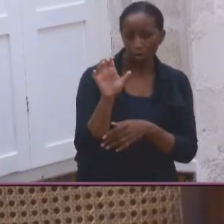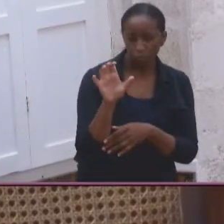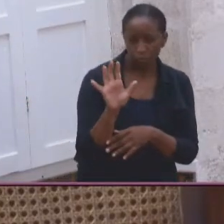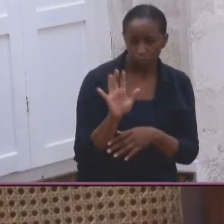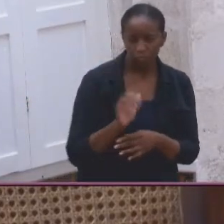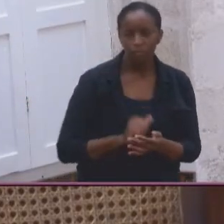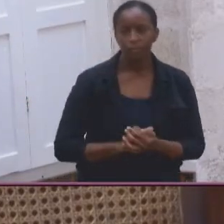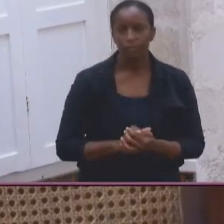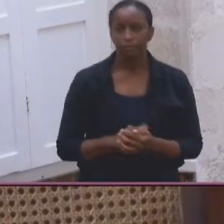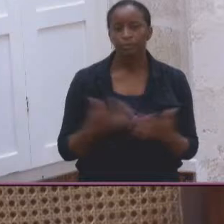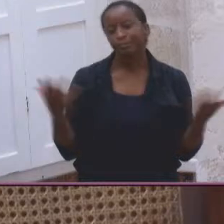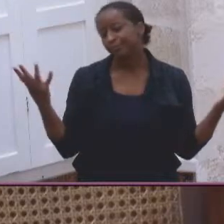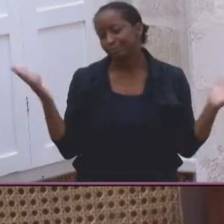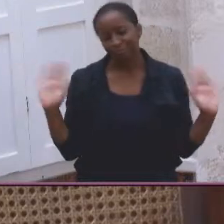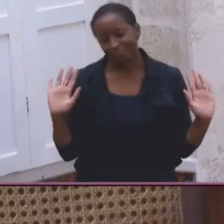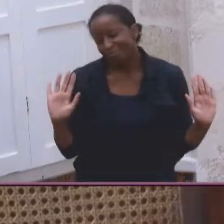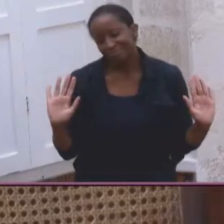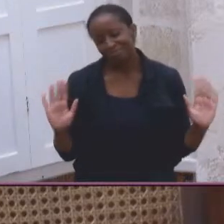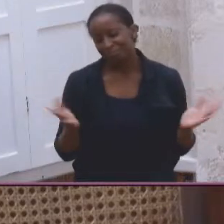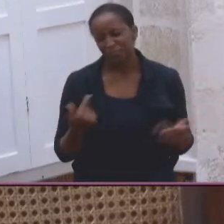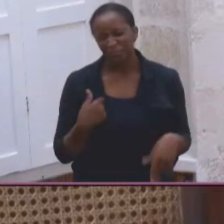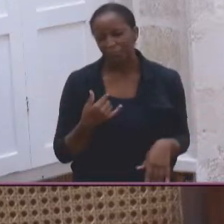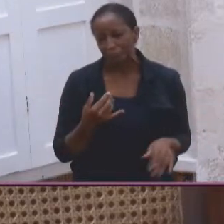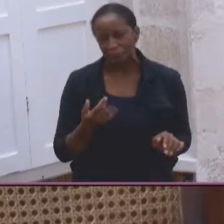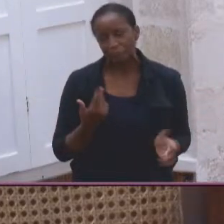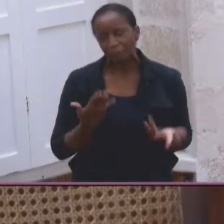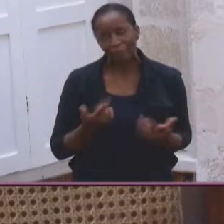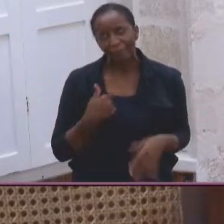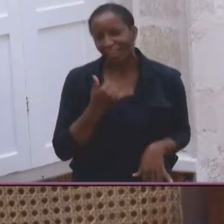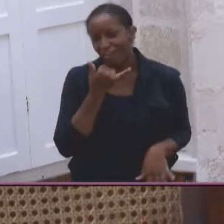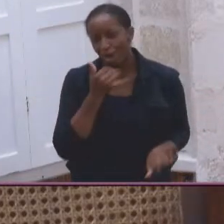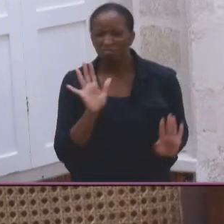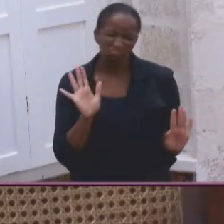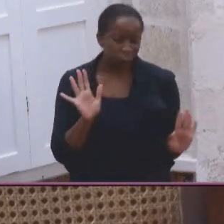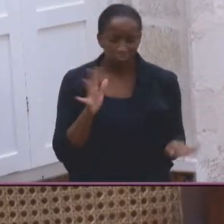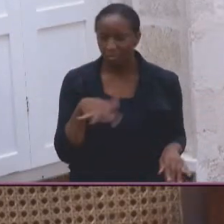wrong, so if you go back and add them, I'm wrong, I apologize, but it's about 100.